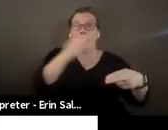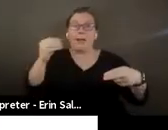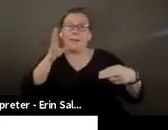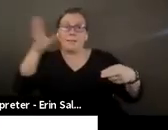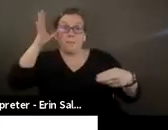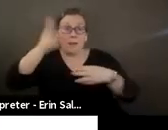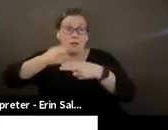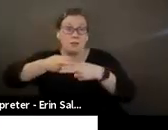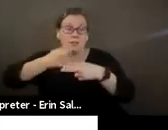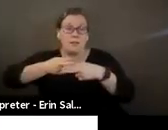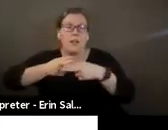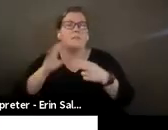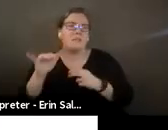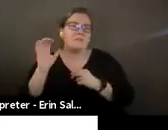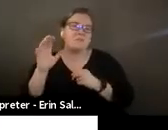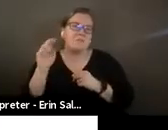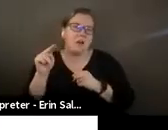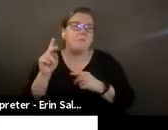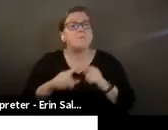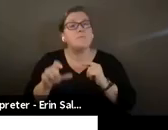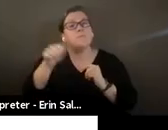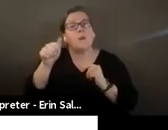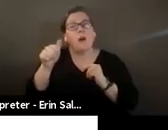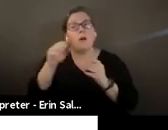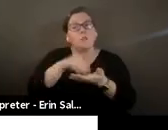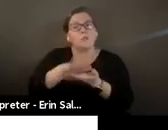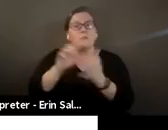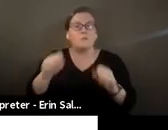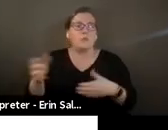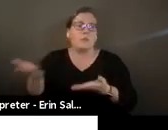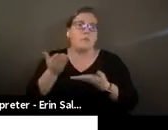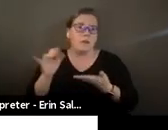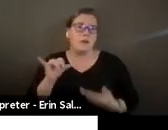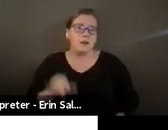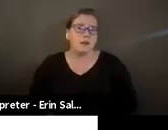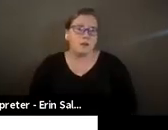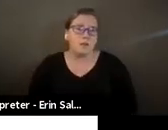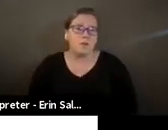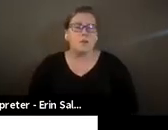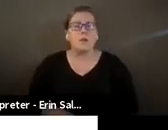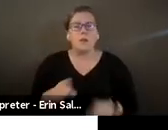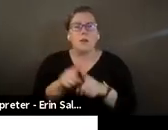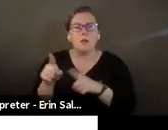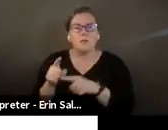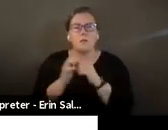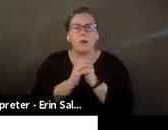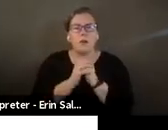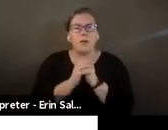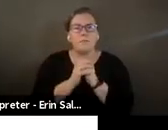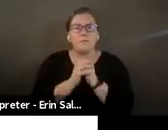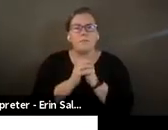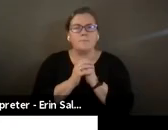but there may be some other documents that folks can provide. And then also, I don't know if you want to speak a little